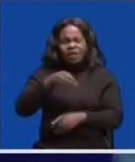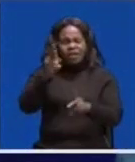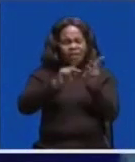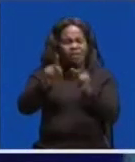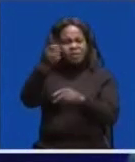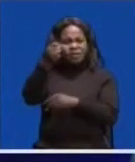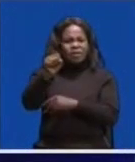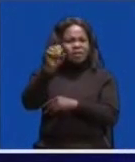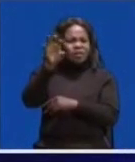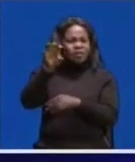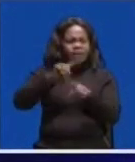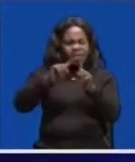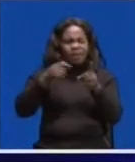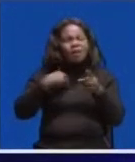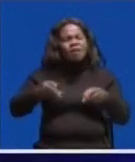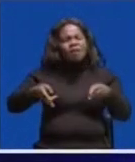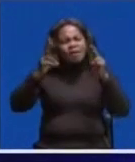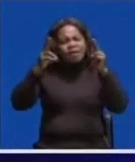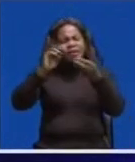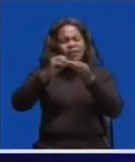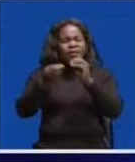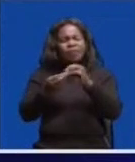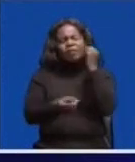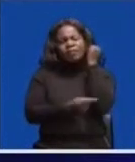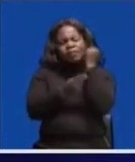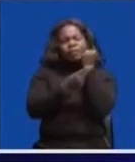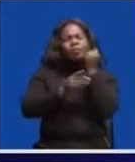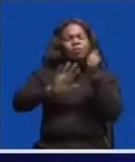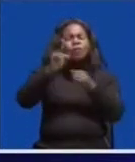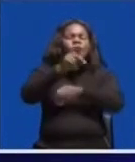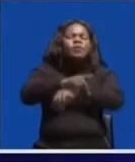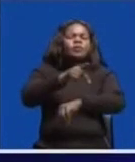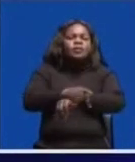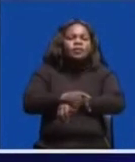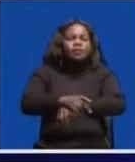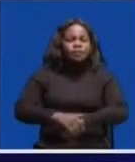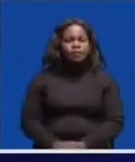Southern Province, yet it has the highest number of developmental projects.